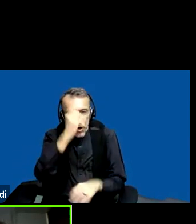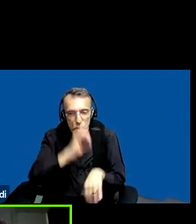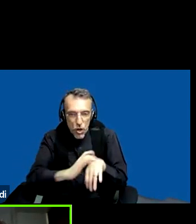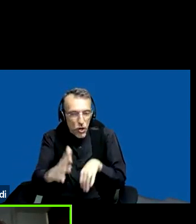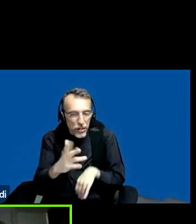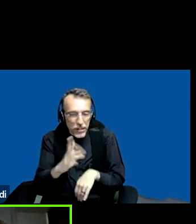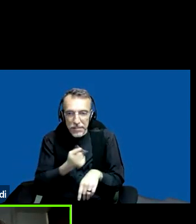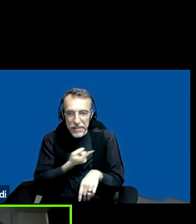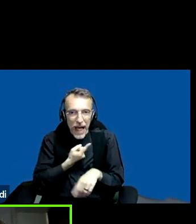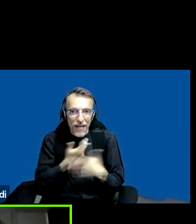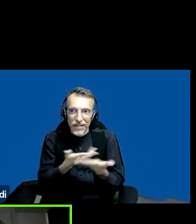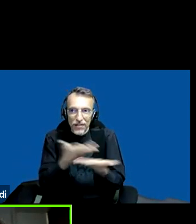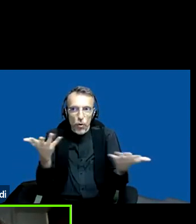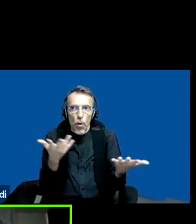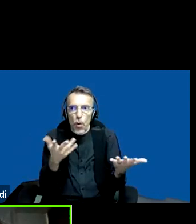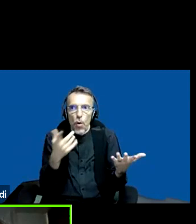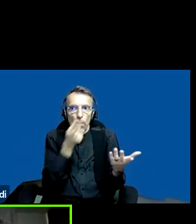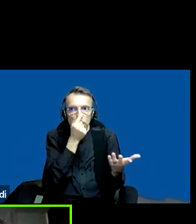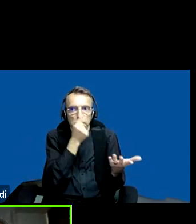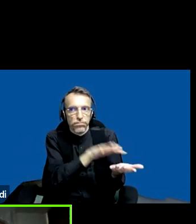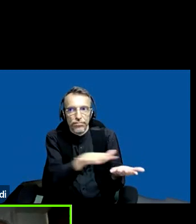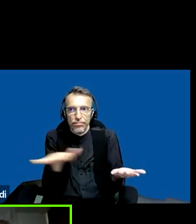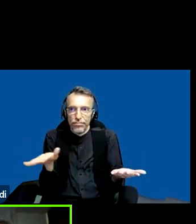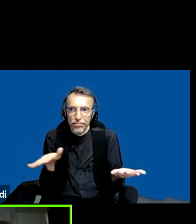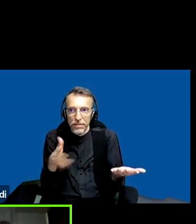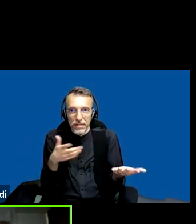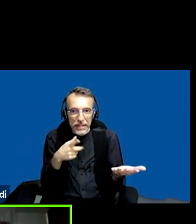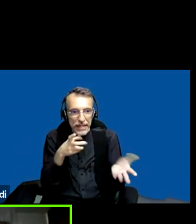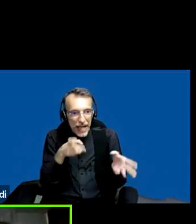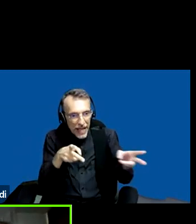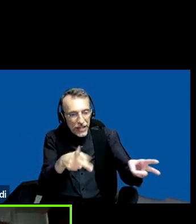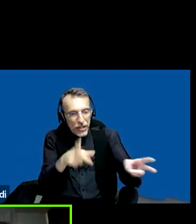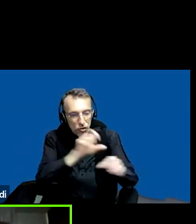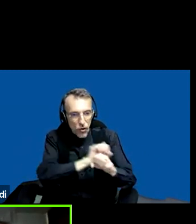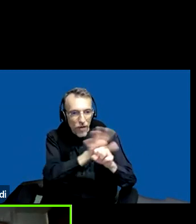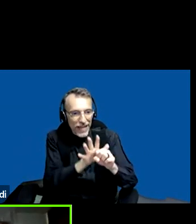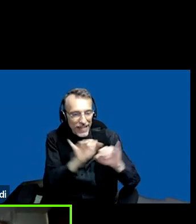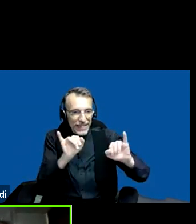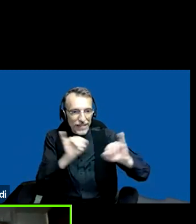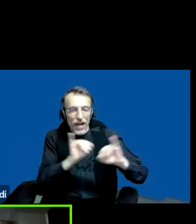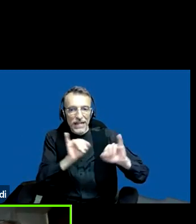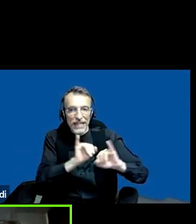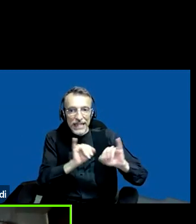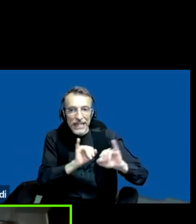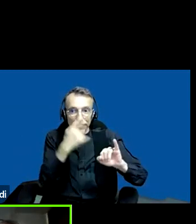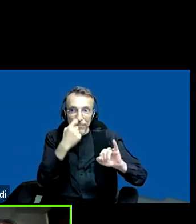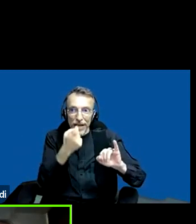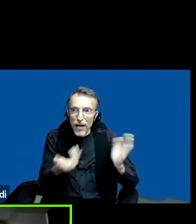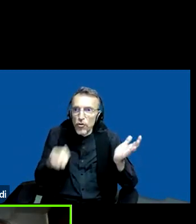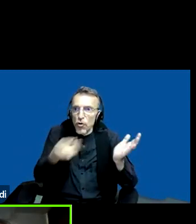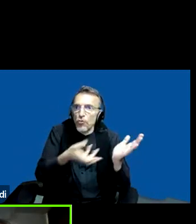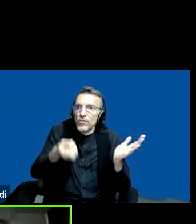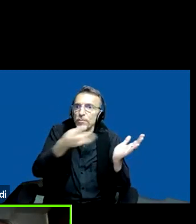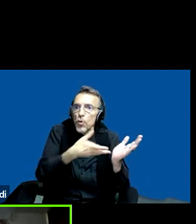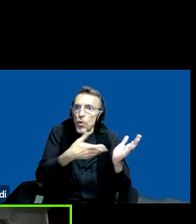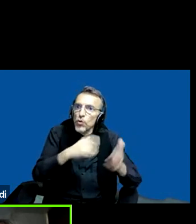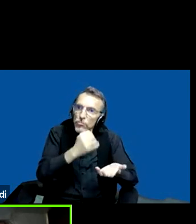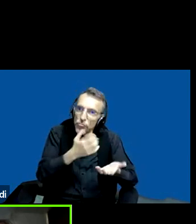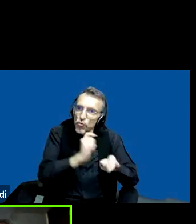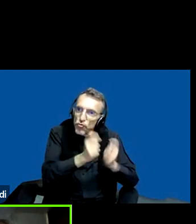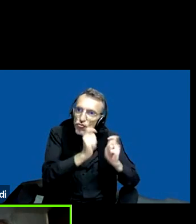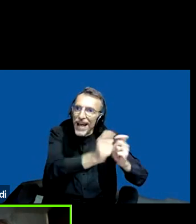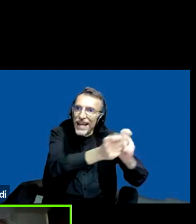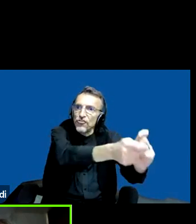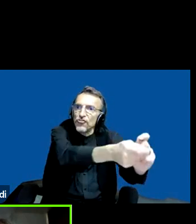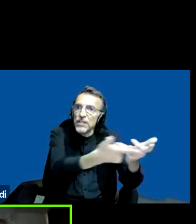to play for. There are scenarios under which the COVID crisis could contribute towards moves that are much needed